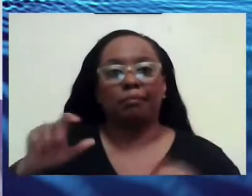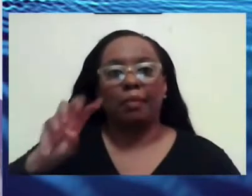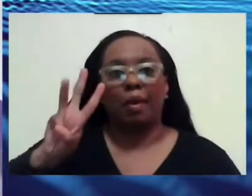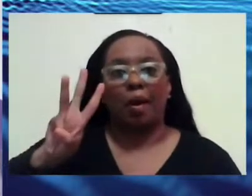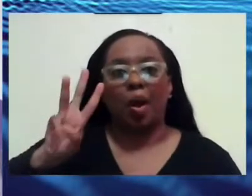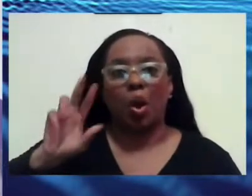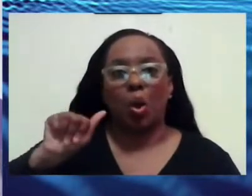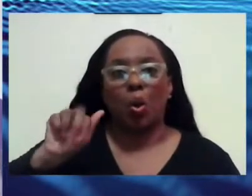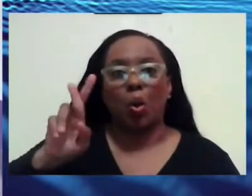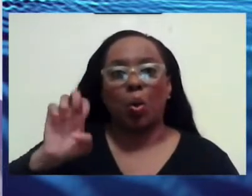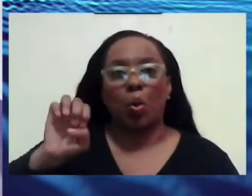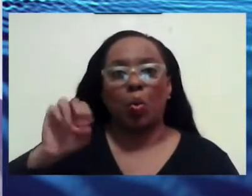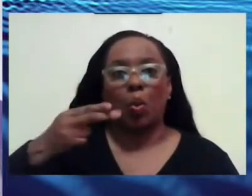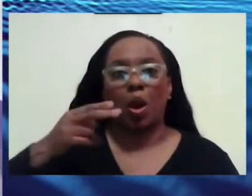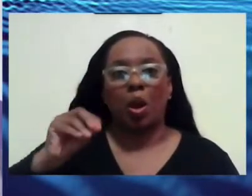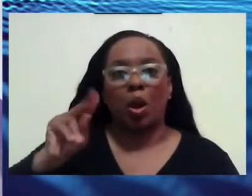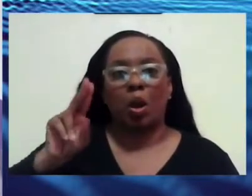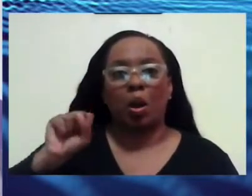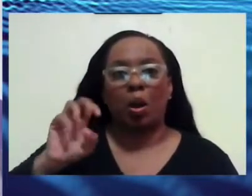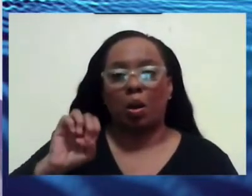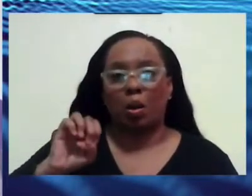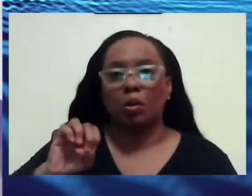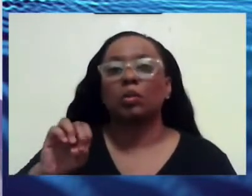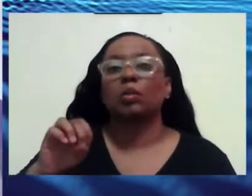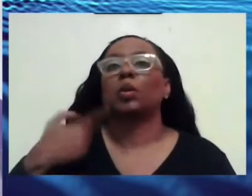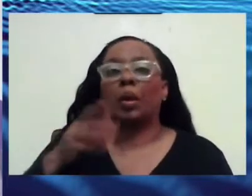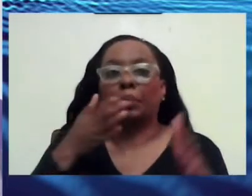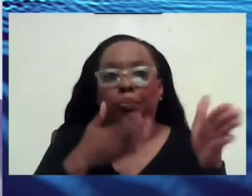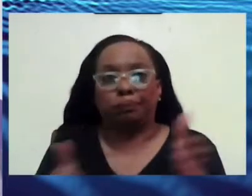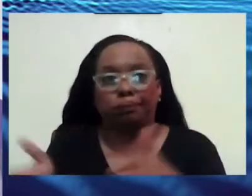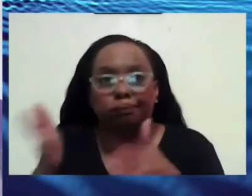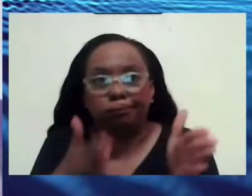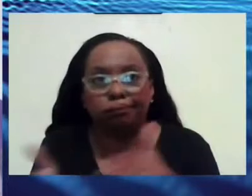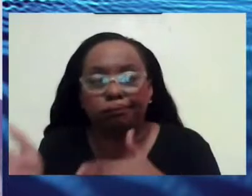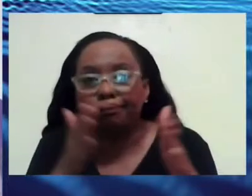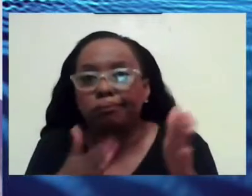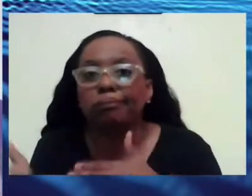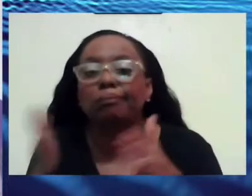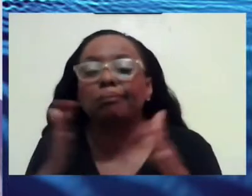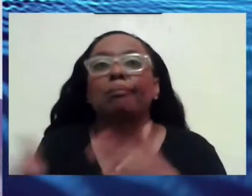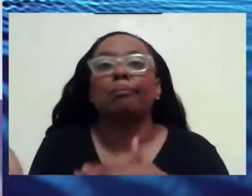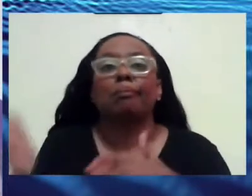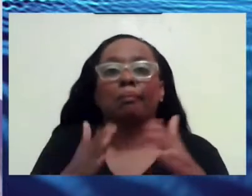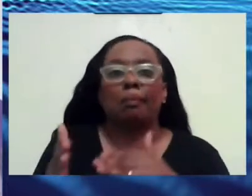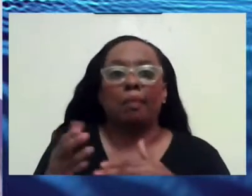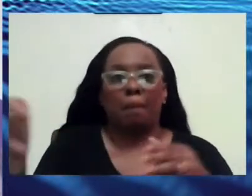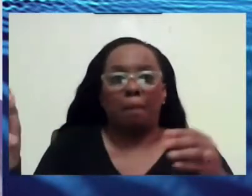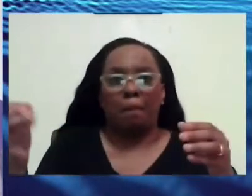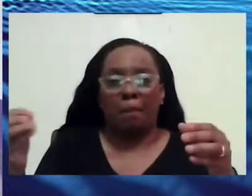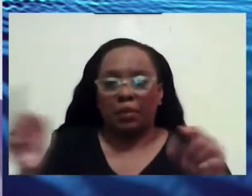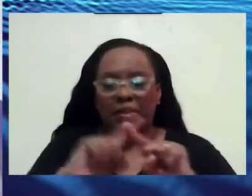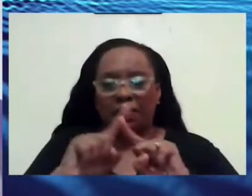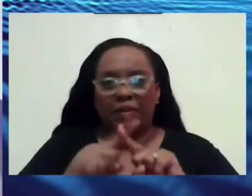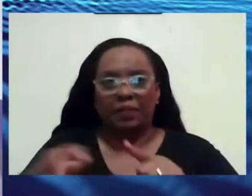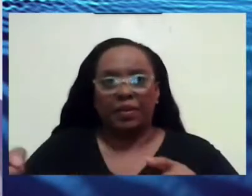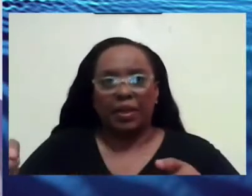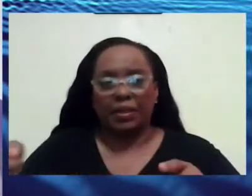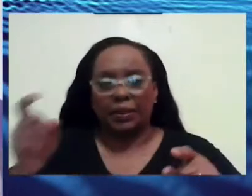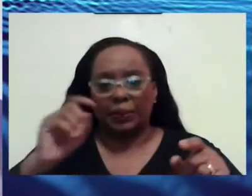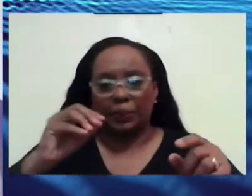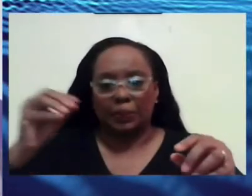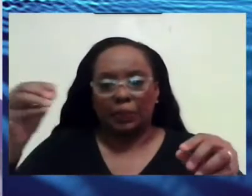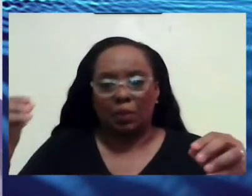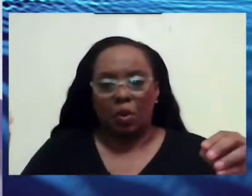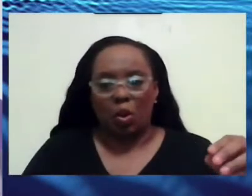also across the participating states through very coordinated efforts of our national disaster offices. From our